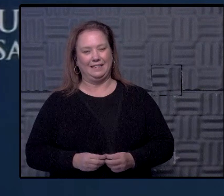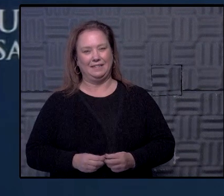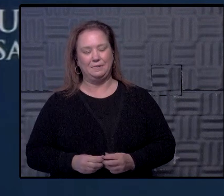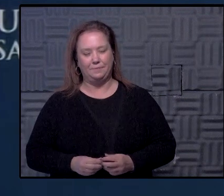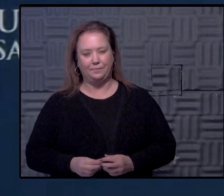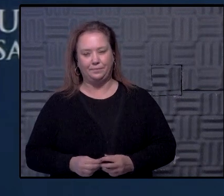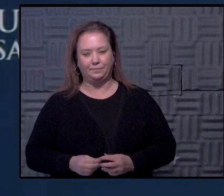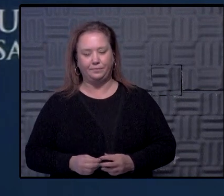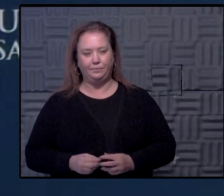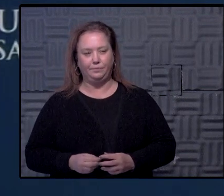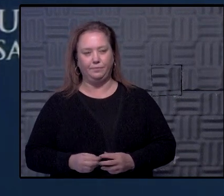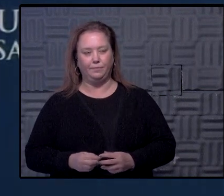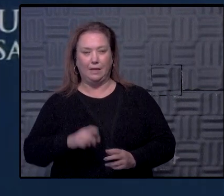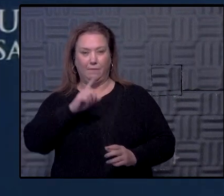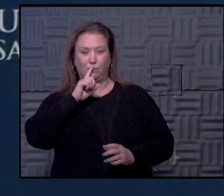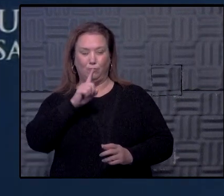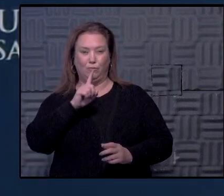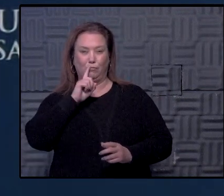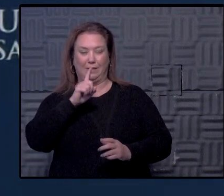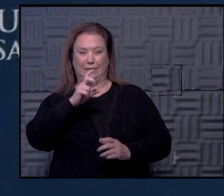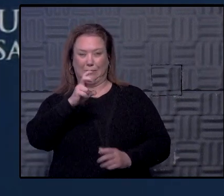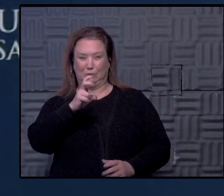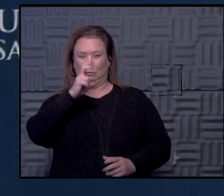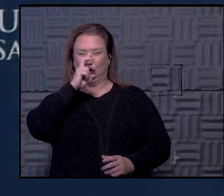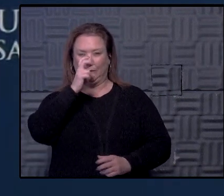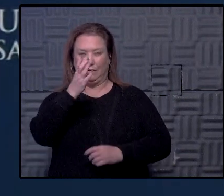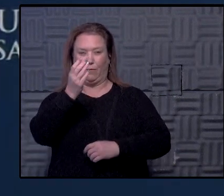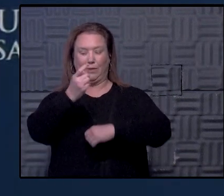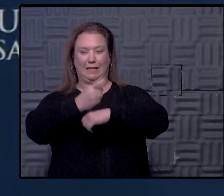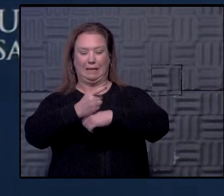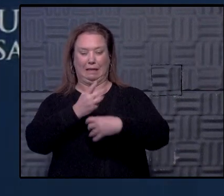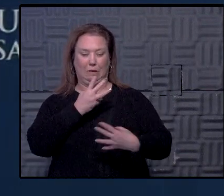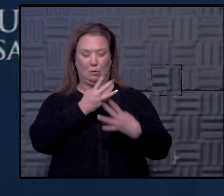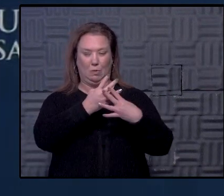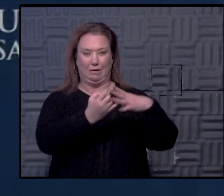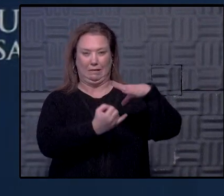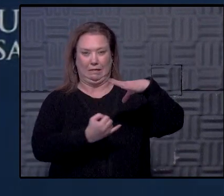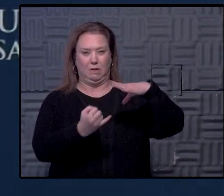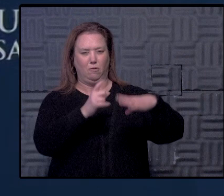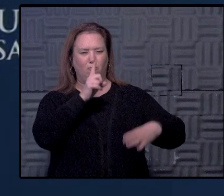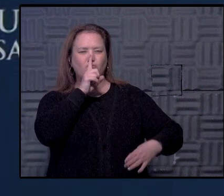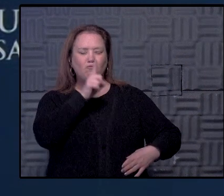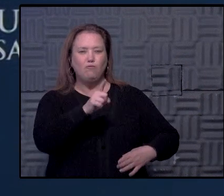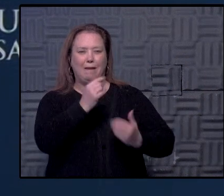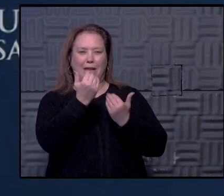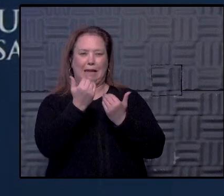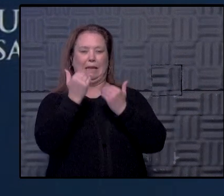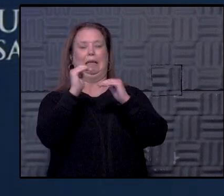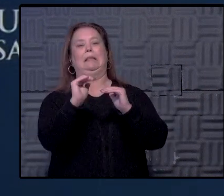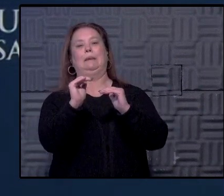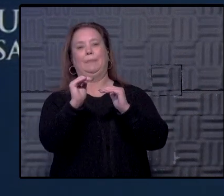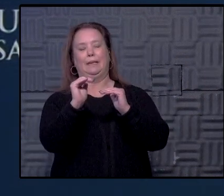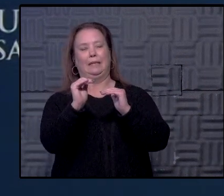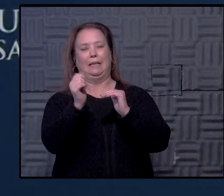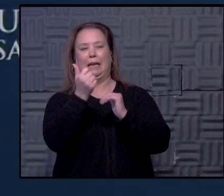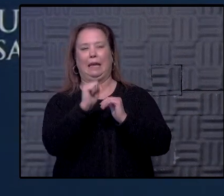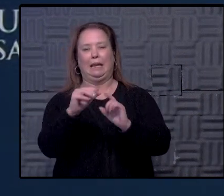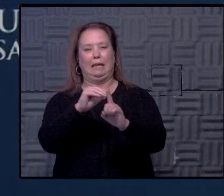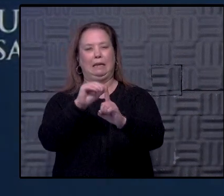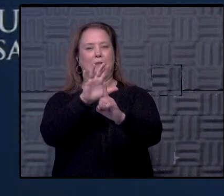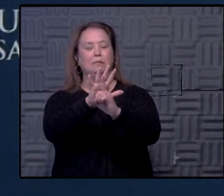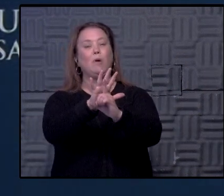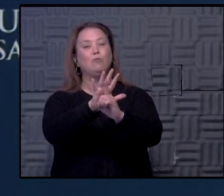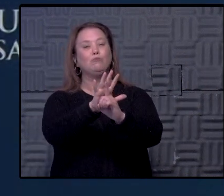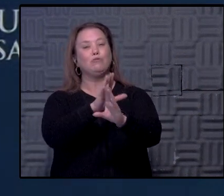So I think if it's truly a strict 14-day quarantine, meaning that you've really limited the likelihood of any exposure to